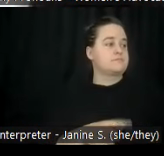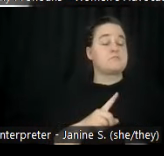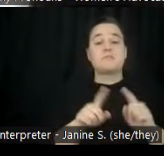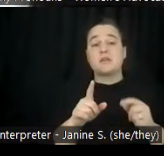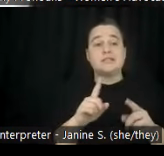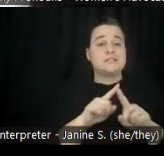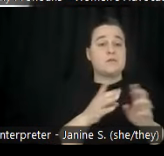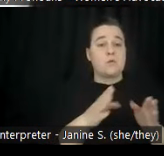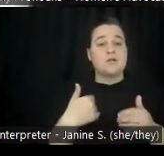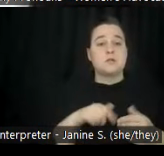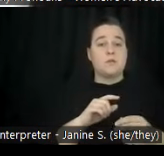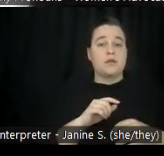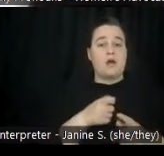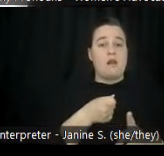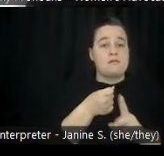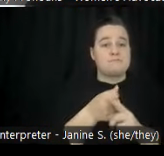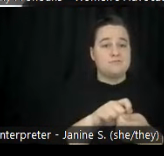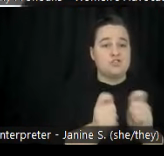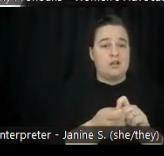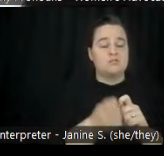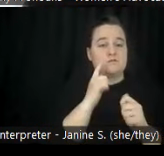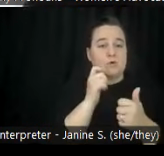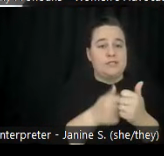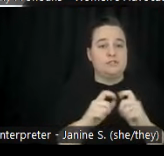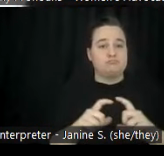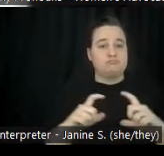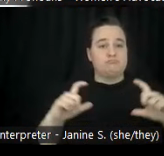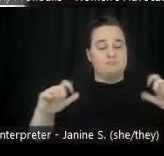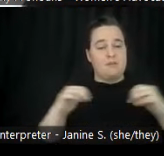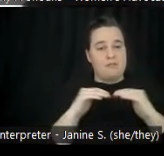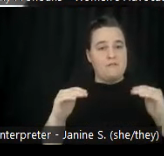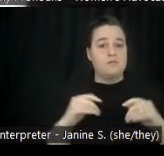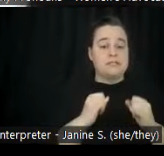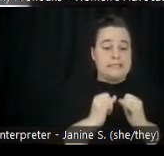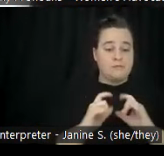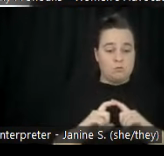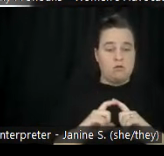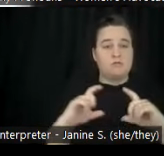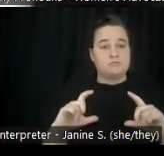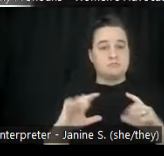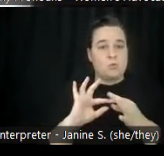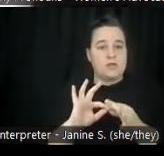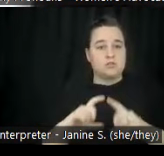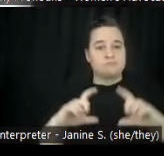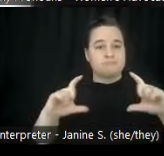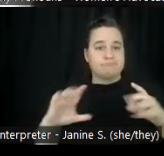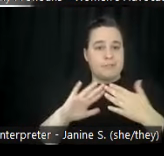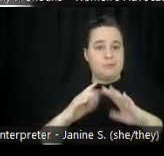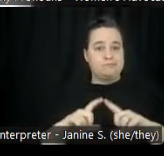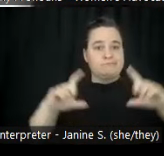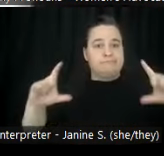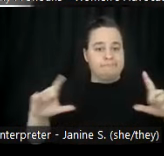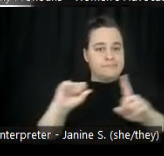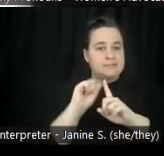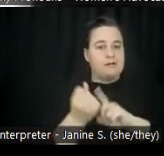start to inspire change at all levels of prevention, from individual to that ripple effect out to the society.